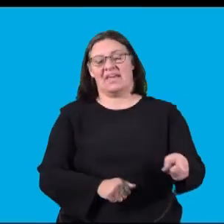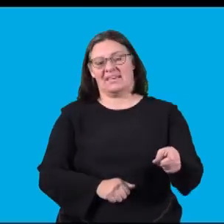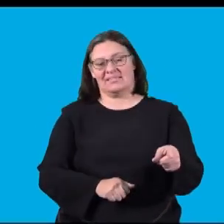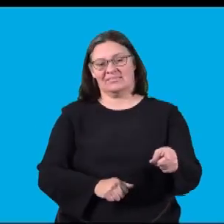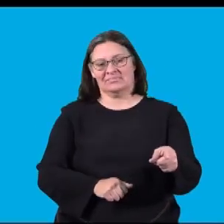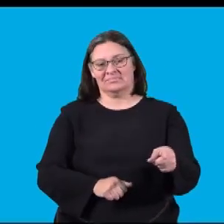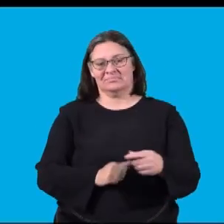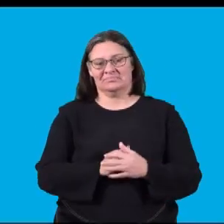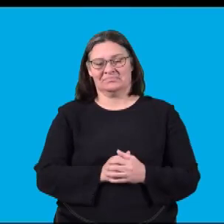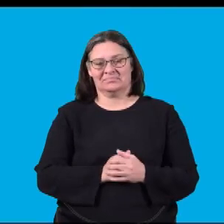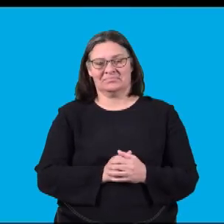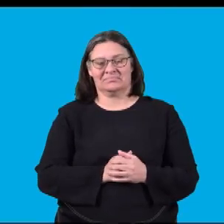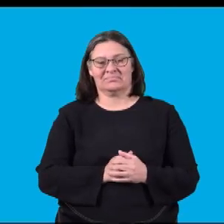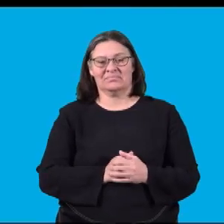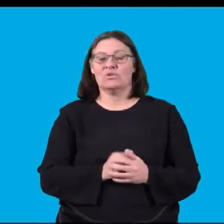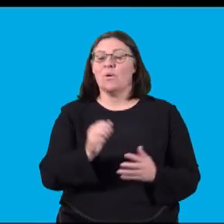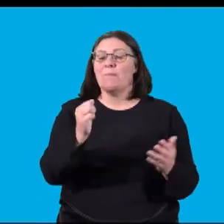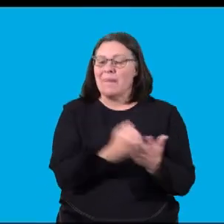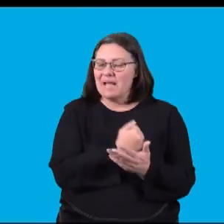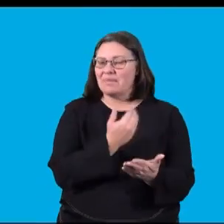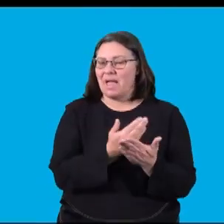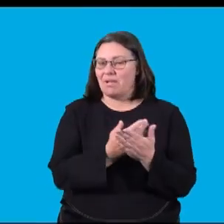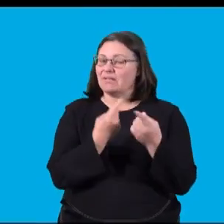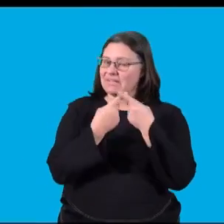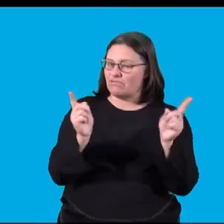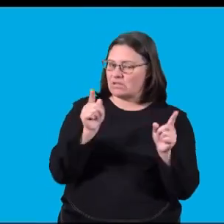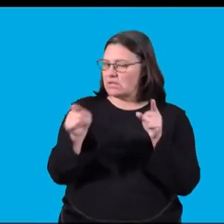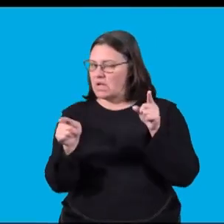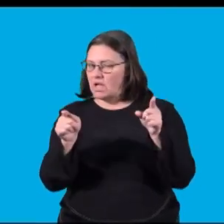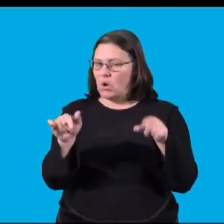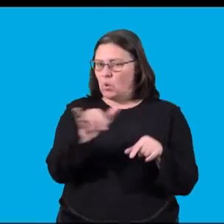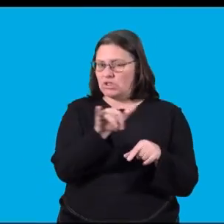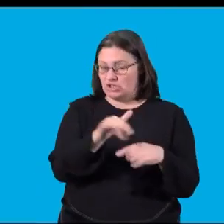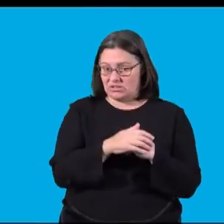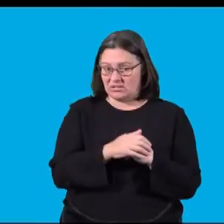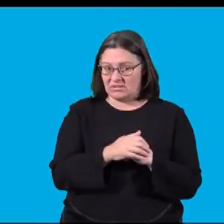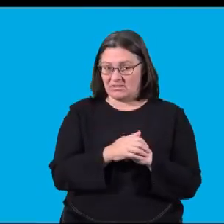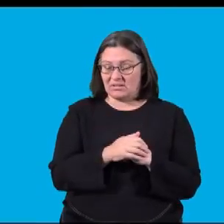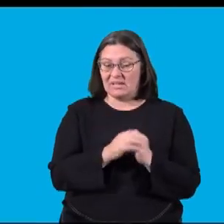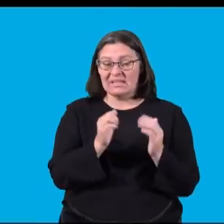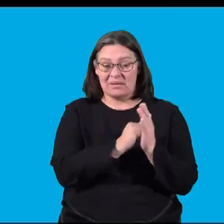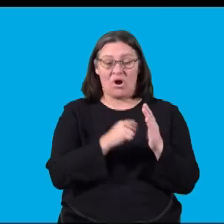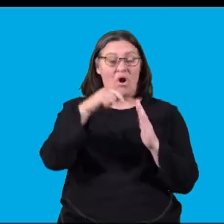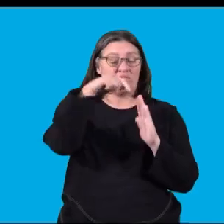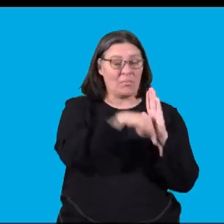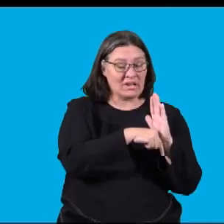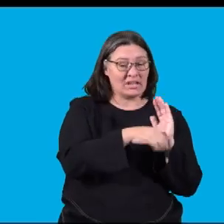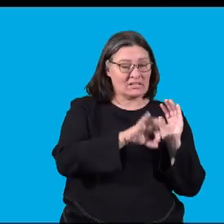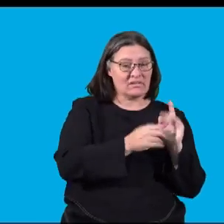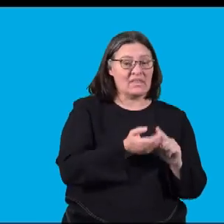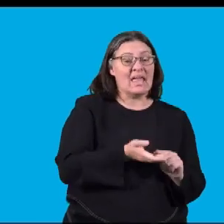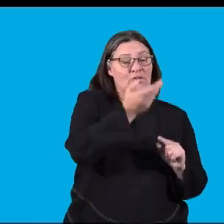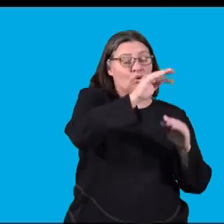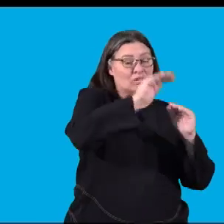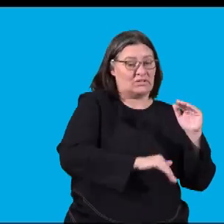of financial position. So you must be able to differentiate. In the statement of comprehensive income, we look at the increase or the